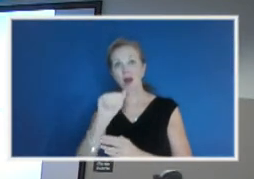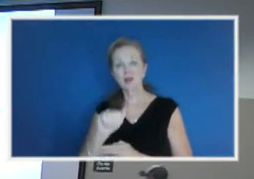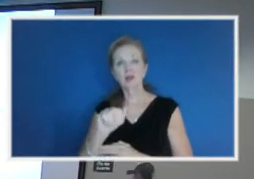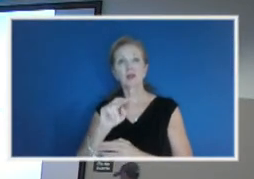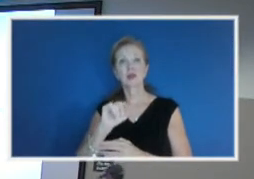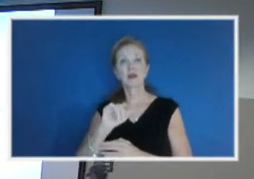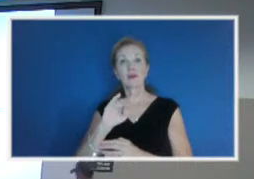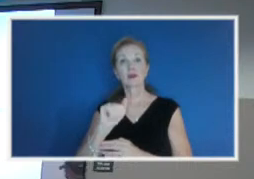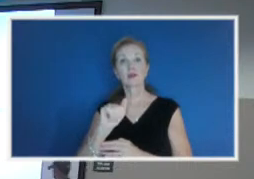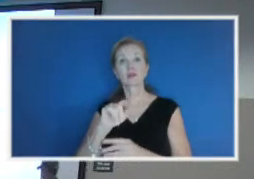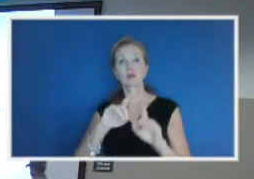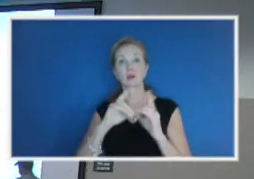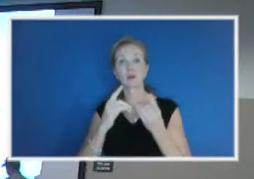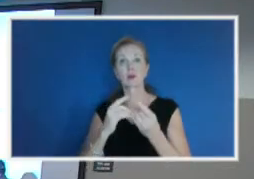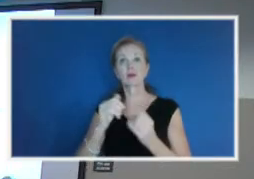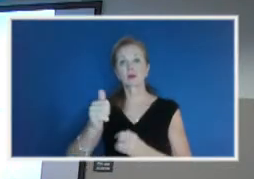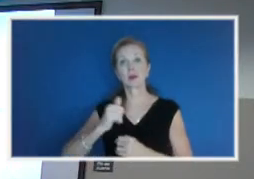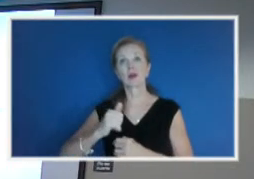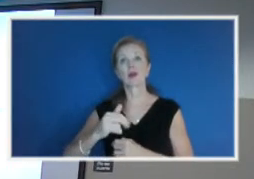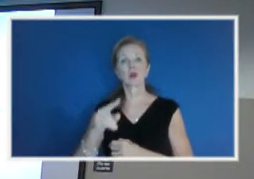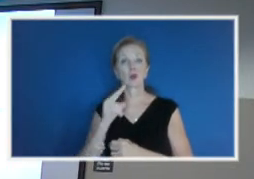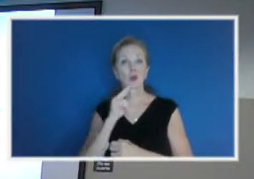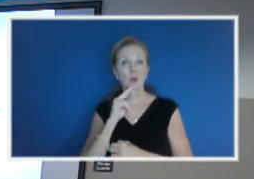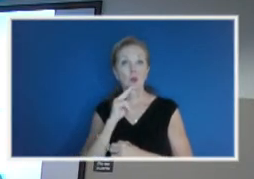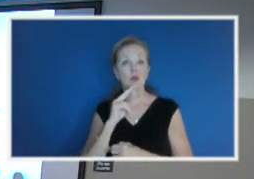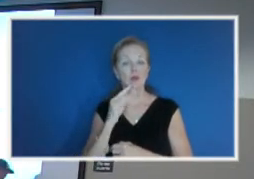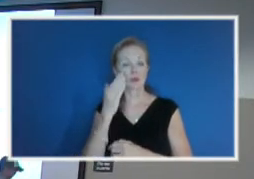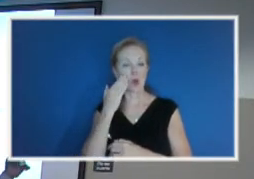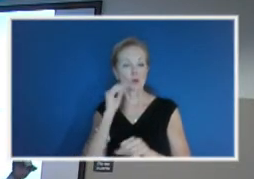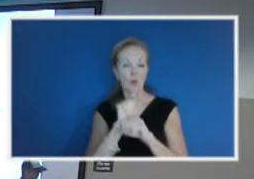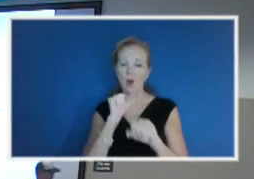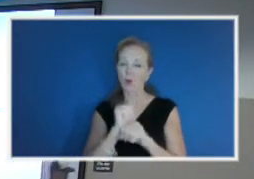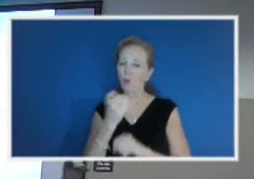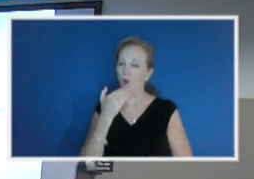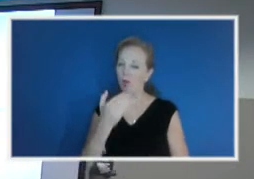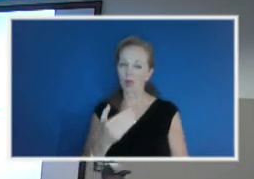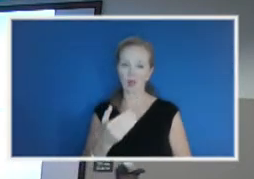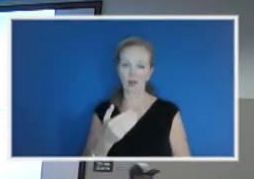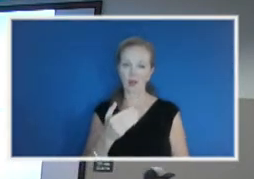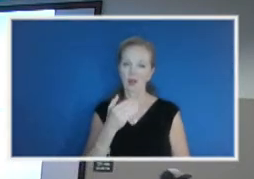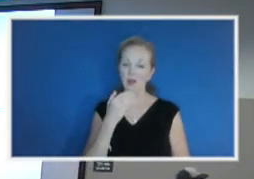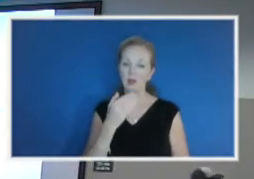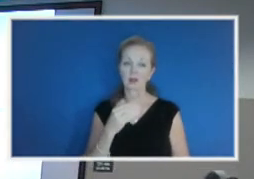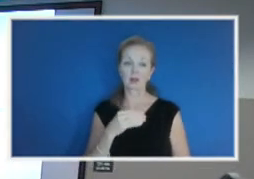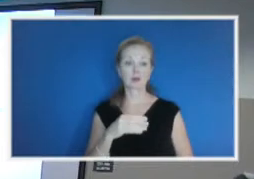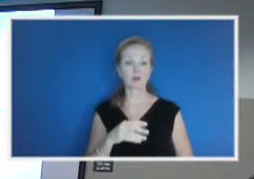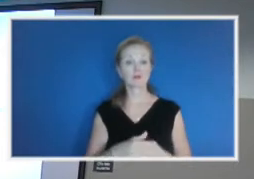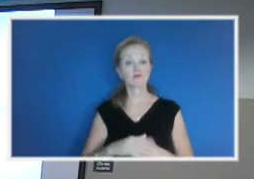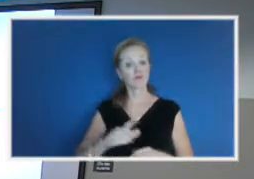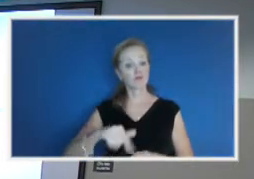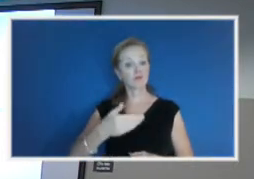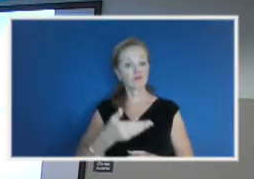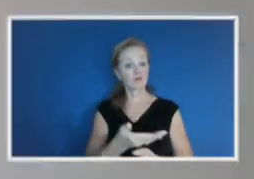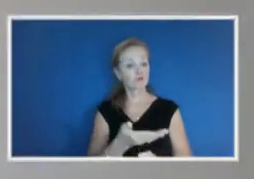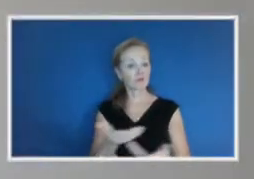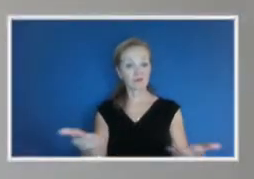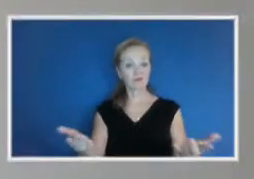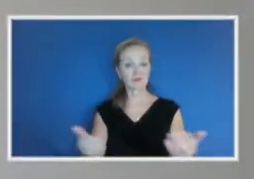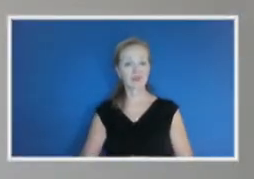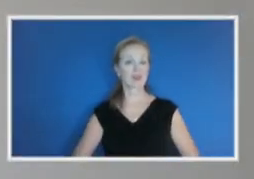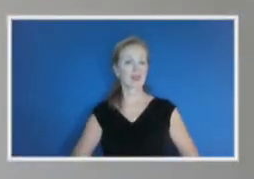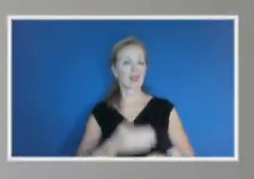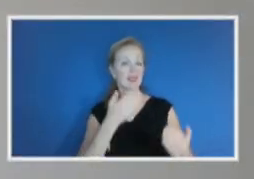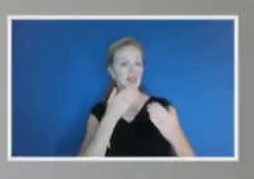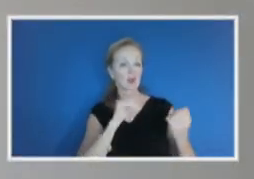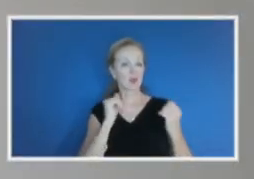of Transportation, Houston. She knows the work really, really well, and I turn the program over to you and Steve. Well, thank you all very much, and good evening